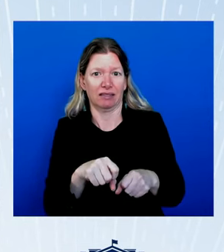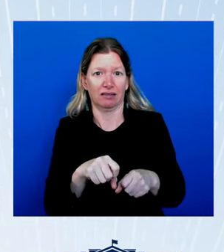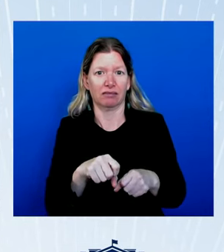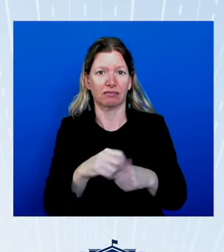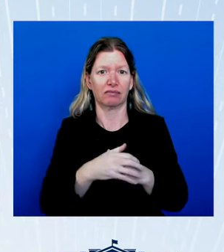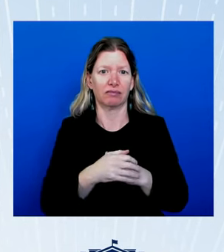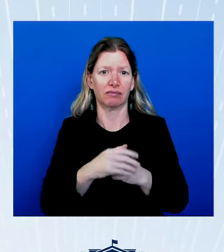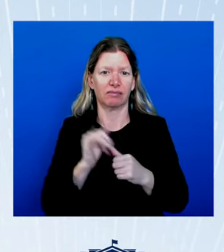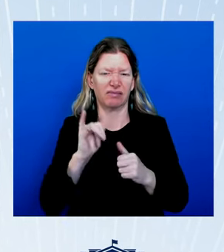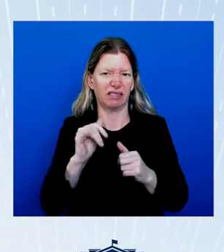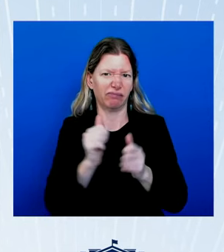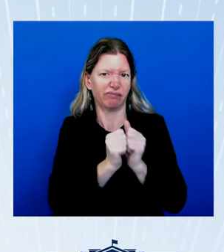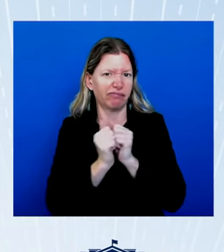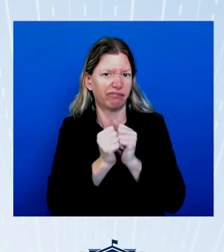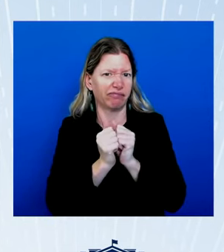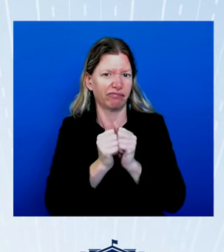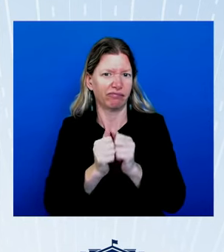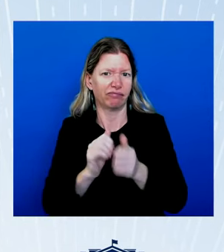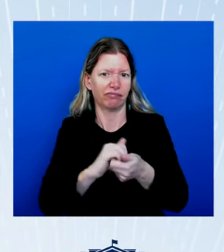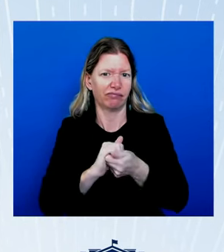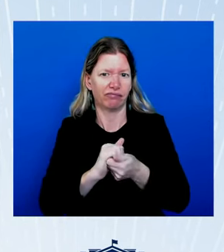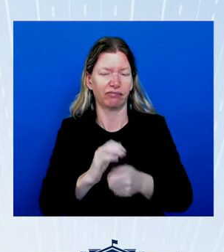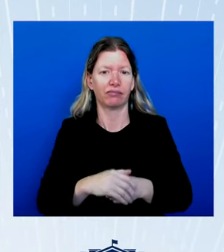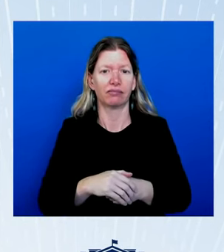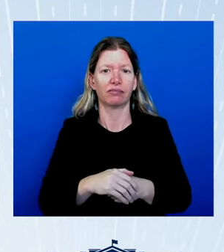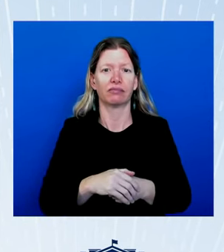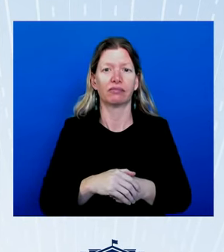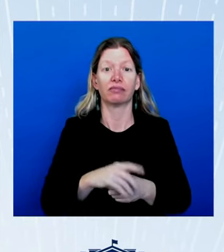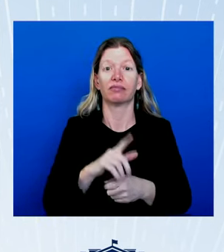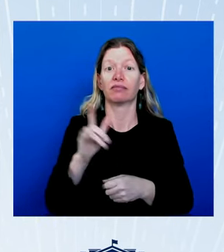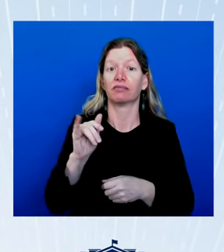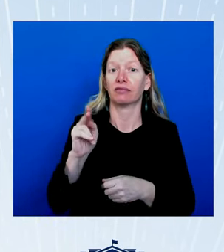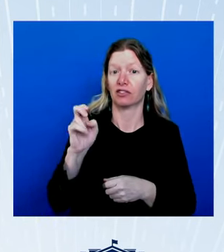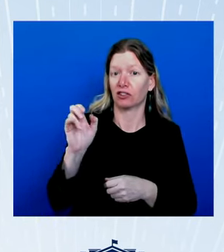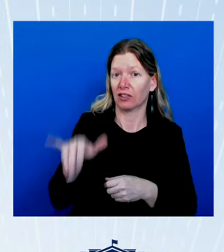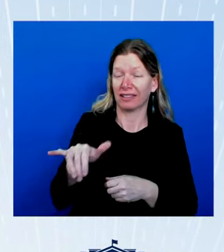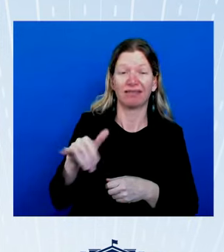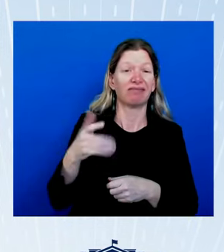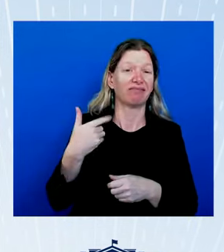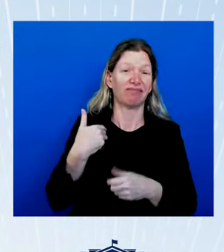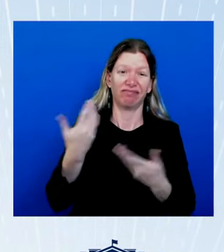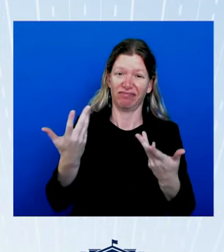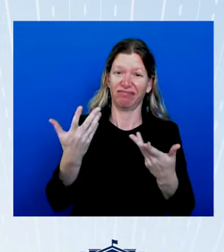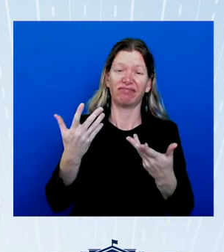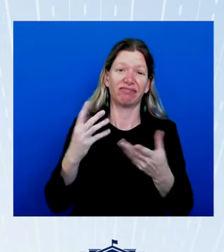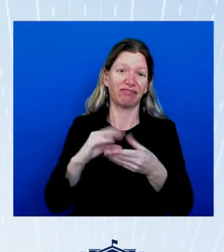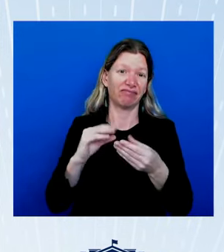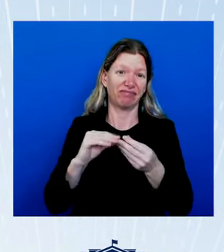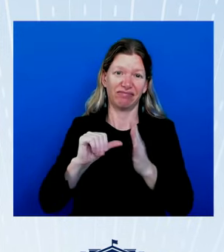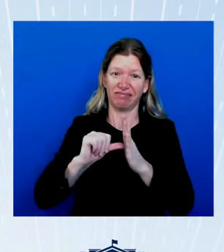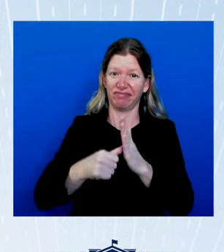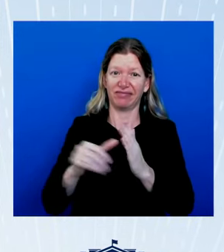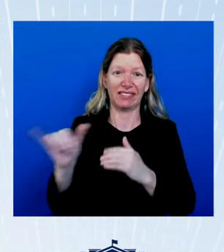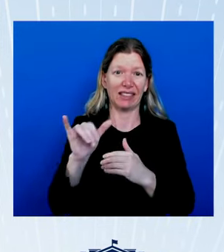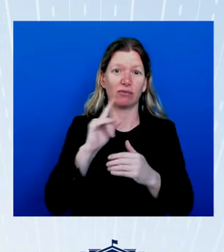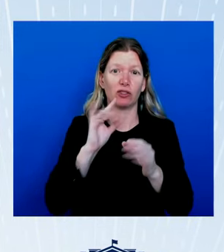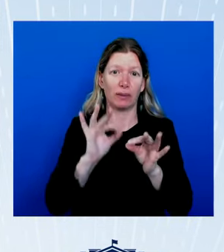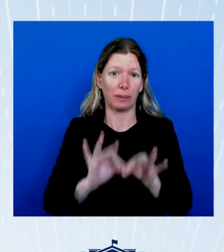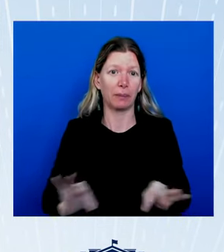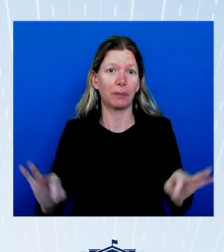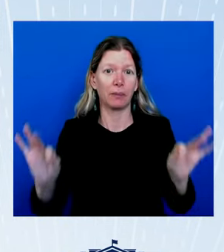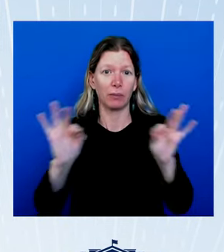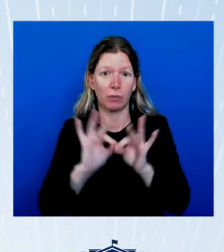I'm just going to reemphasize the call to action here. You know, it's incredibly important that we hear from you, and that this is